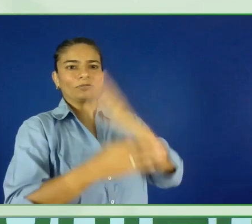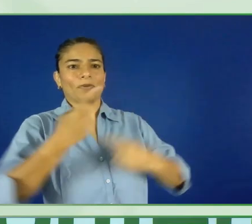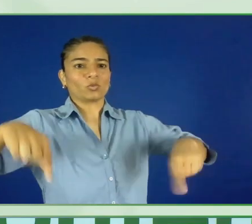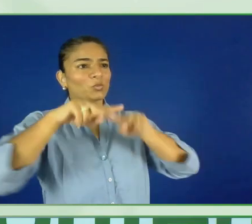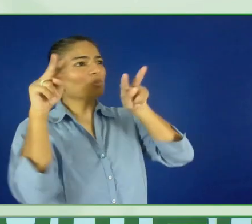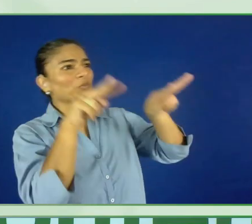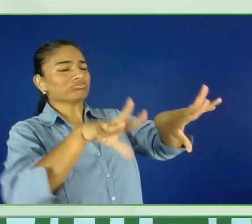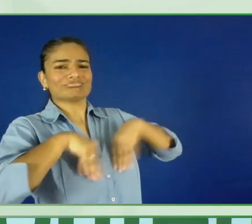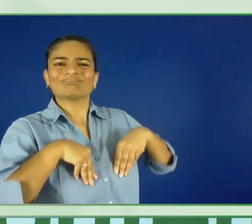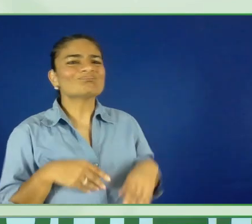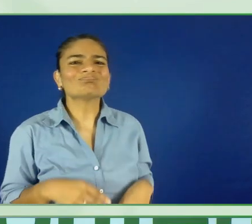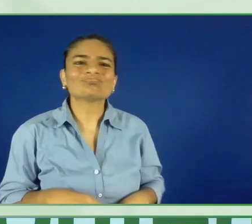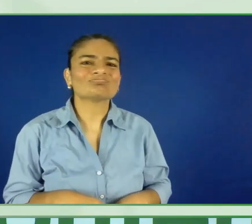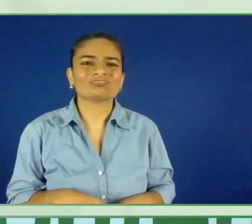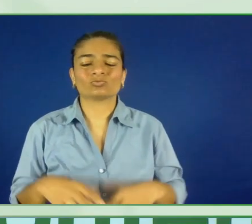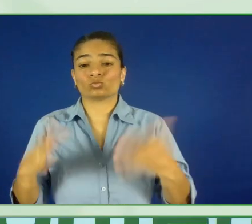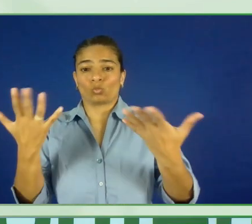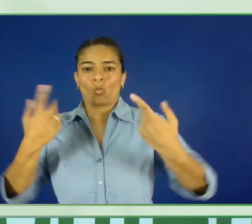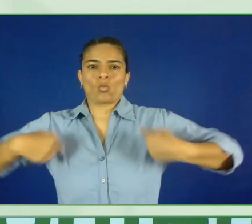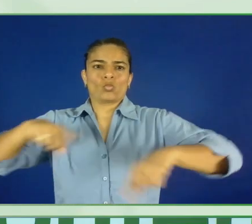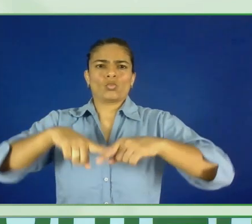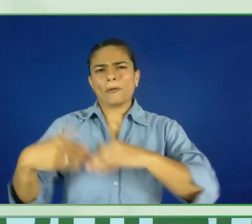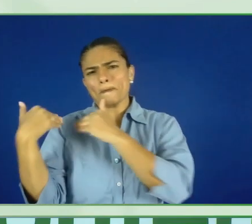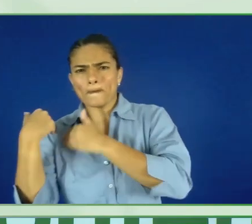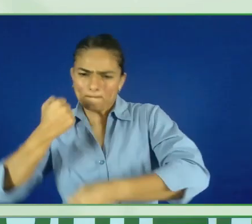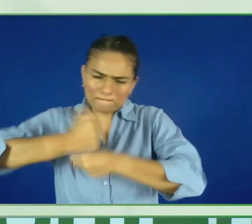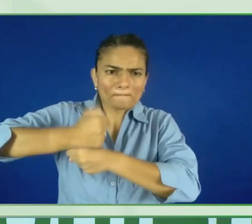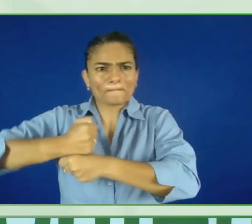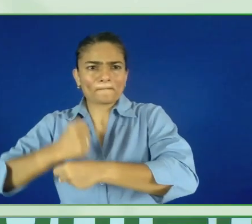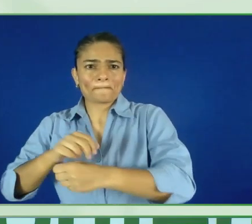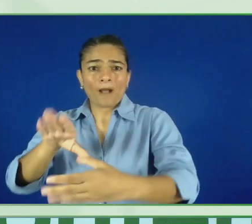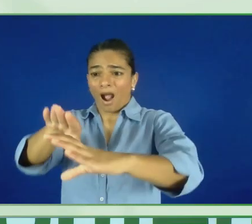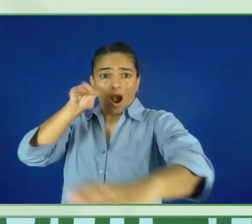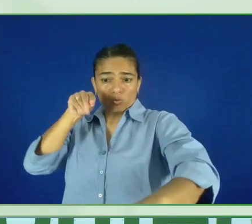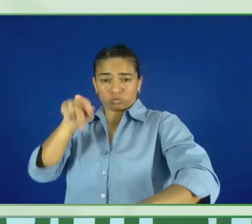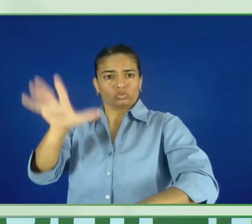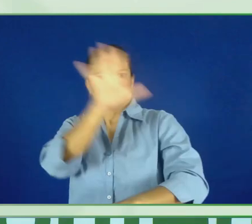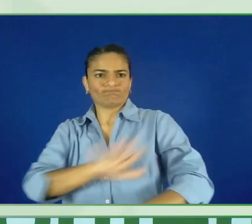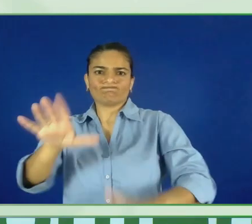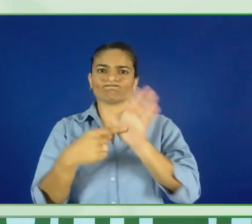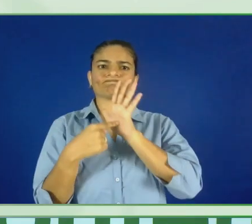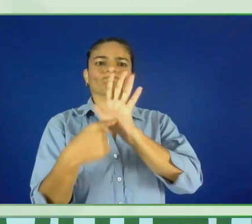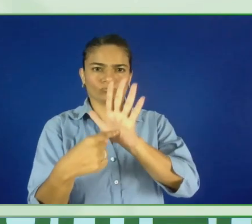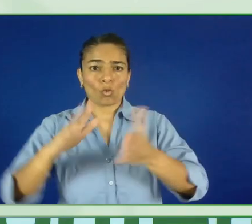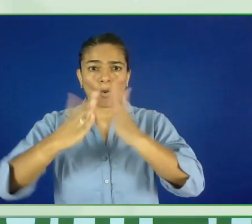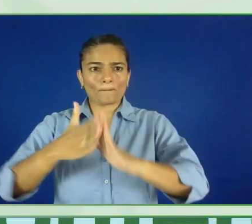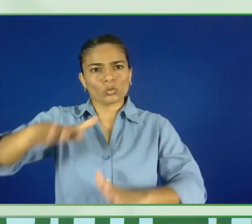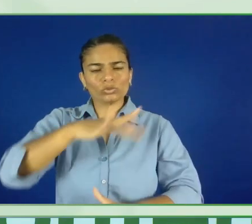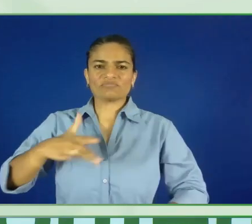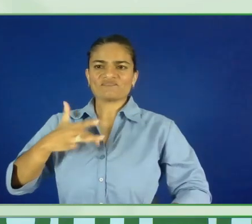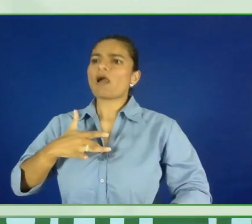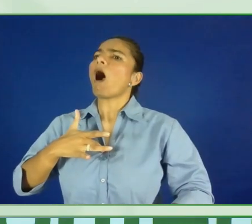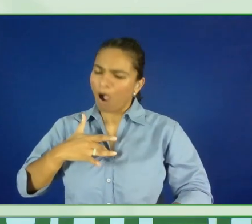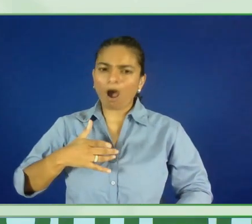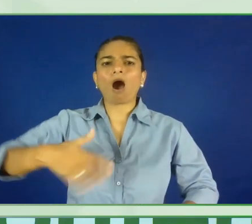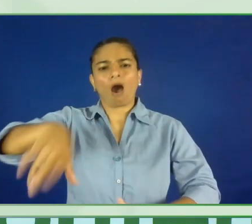valid for the community. And this is where my role bluntly has changed tremendously in the last 18 months. And I